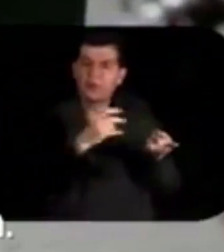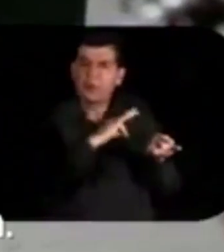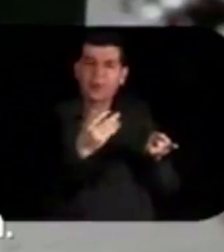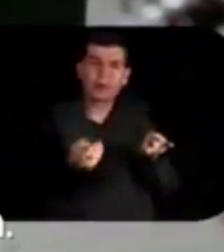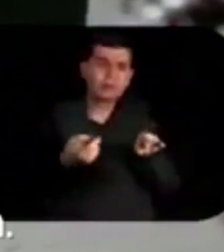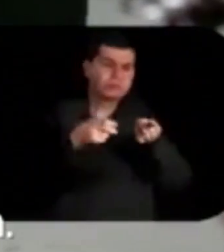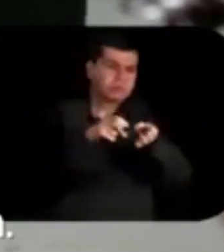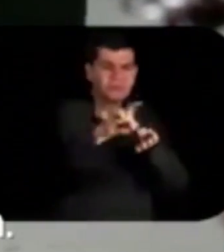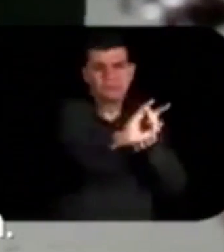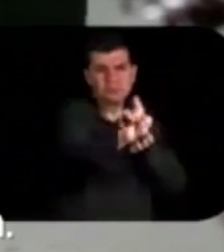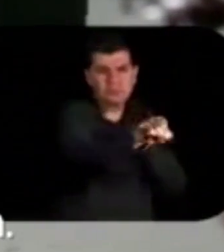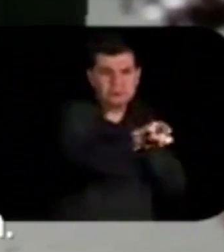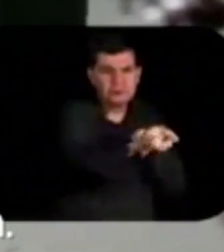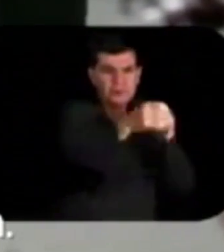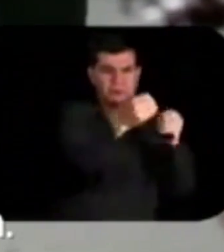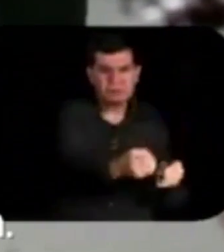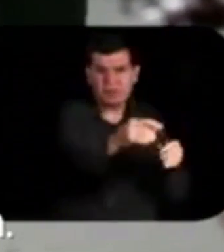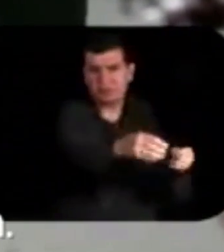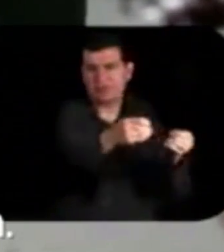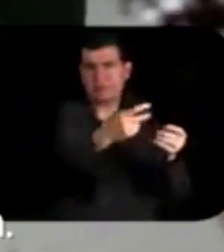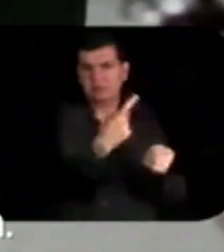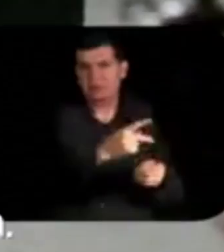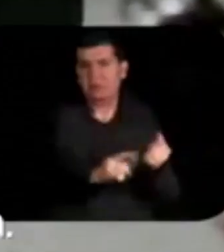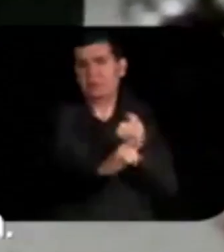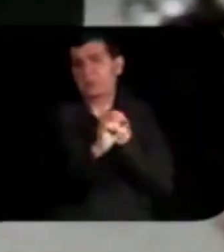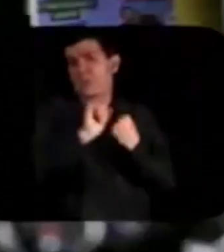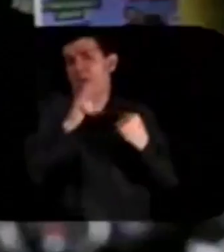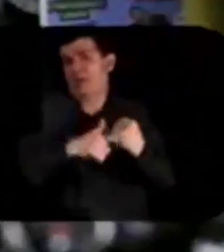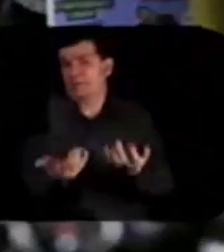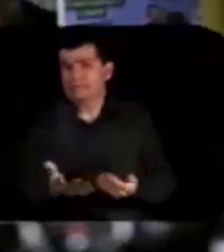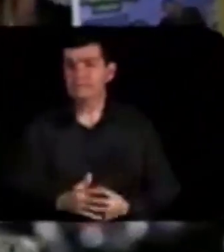they can stand and wait without a problem.